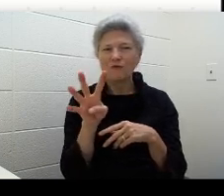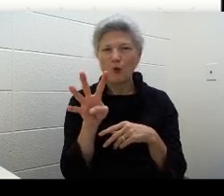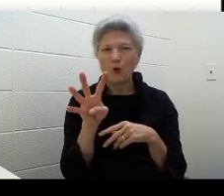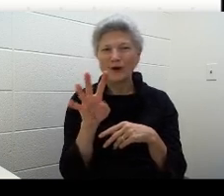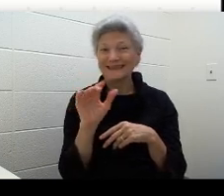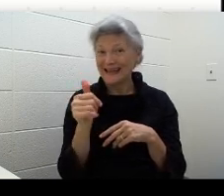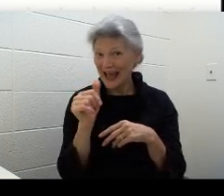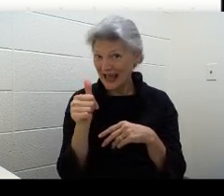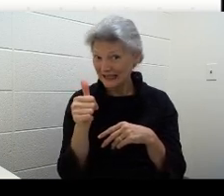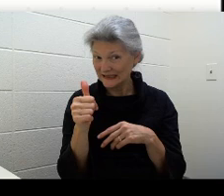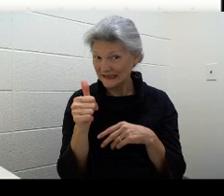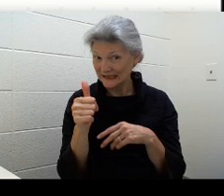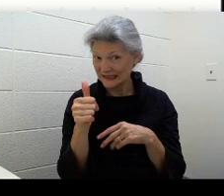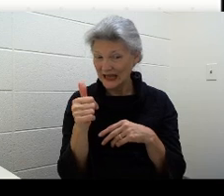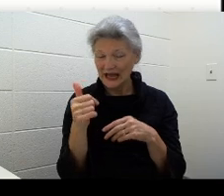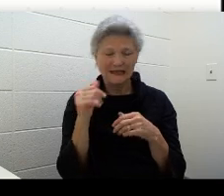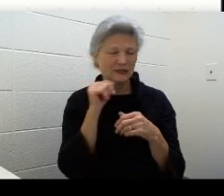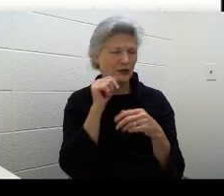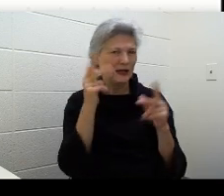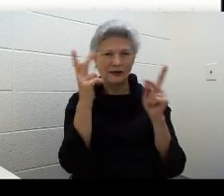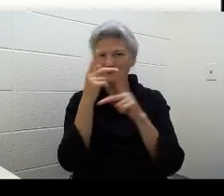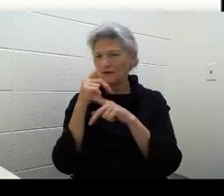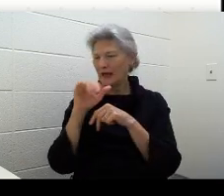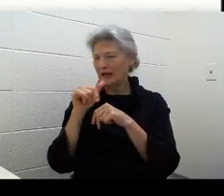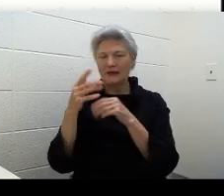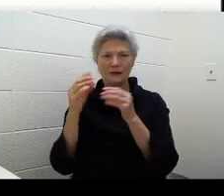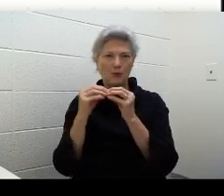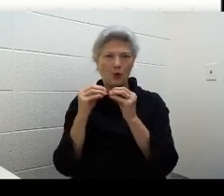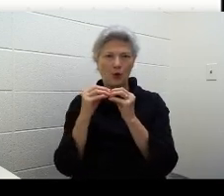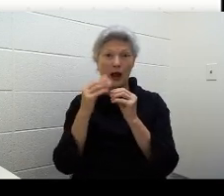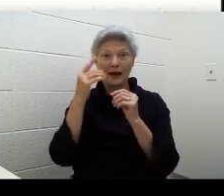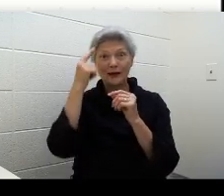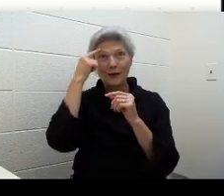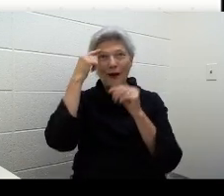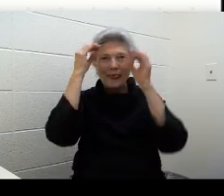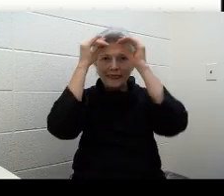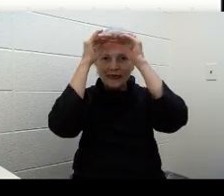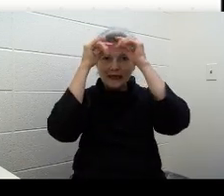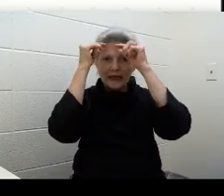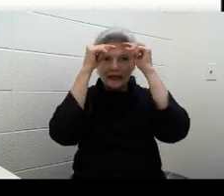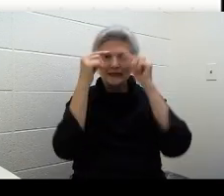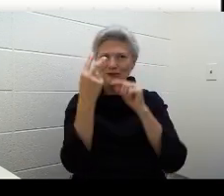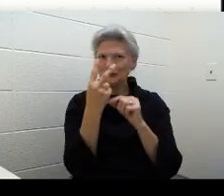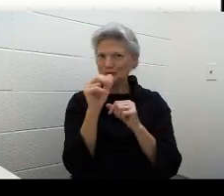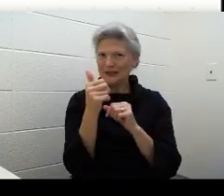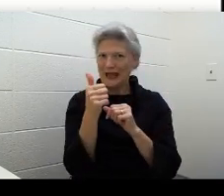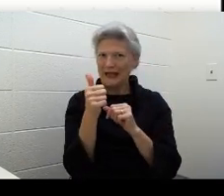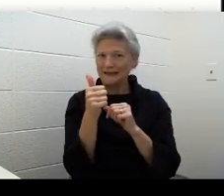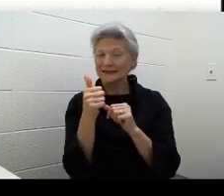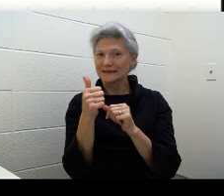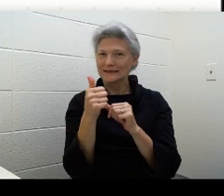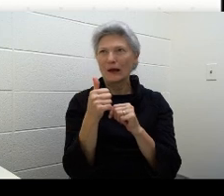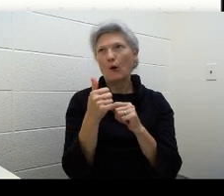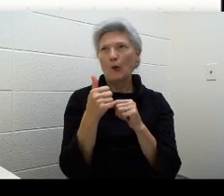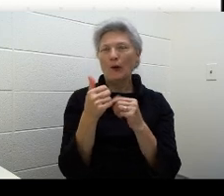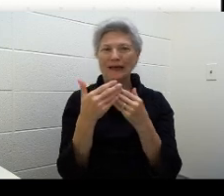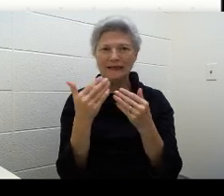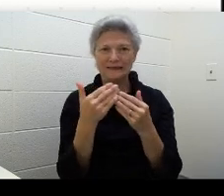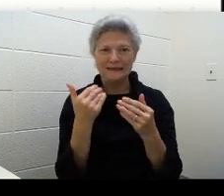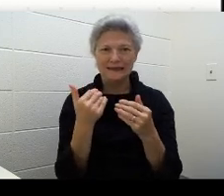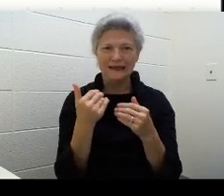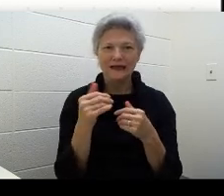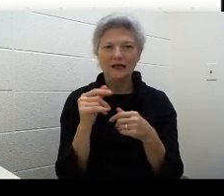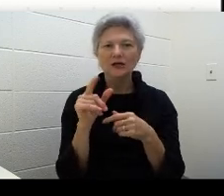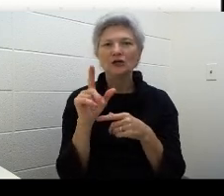84 tens. I don't have to solve anything else because I was able to use that 2 tens, that 20, to come up with an